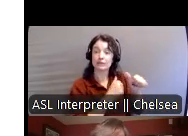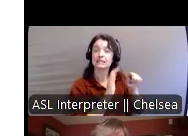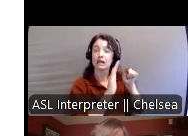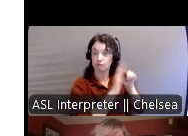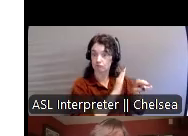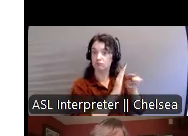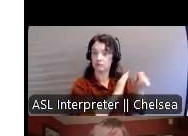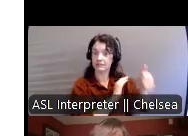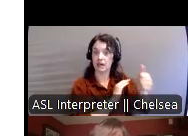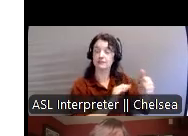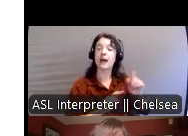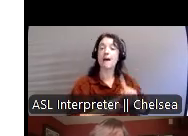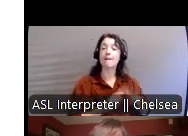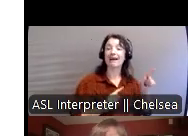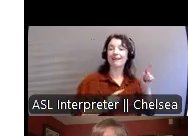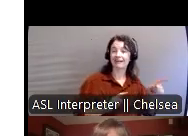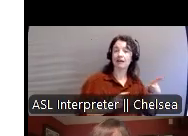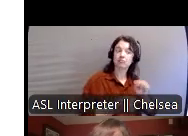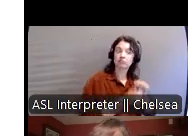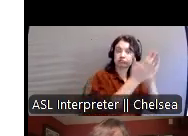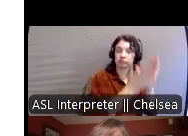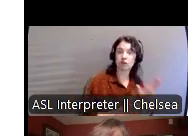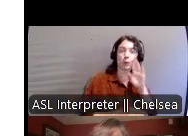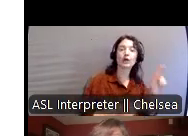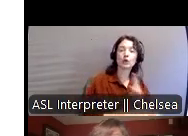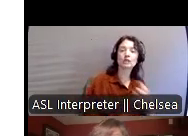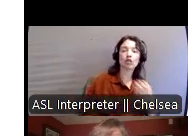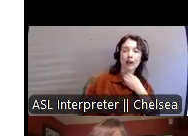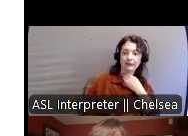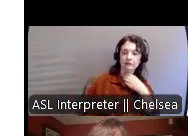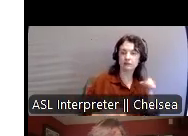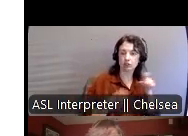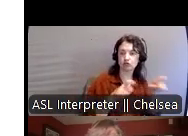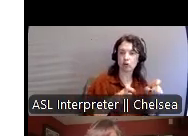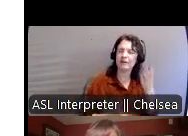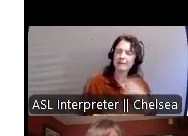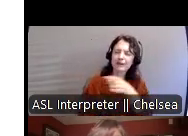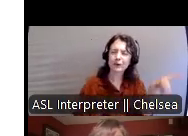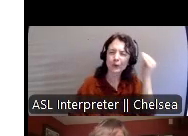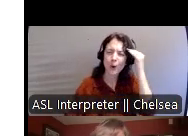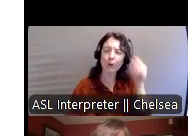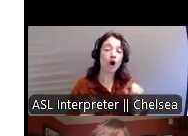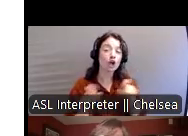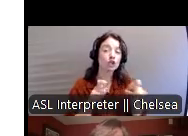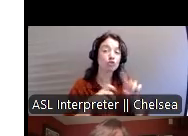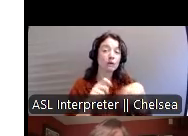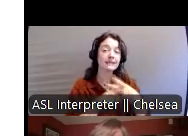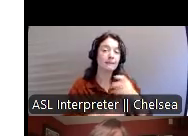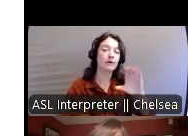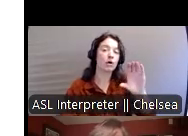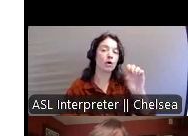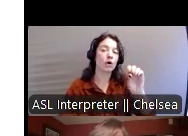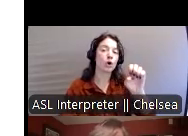suicide threats as control tactics. You may have also heard the term of coercive control. This is one of the coercive